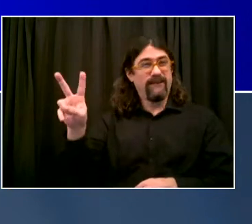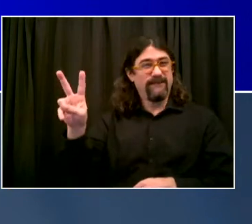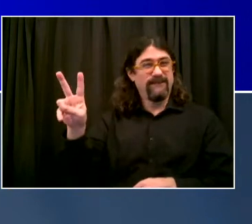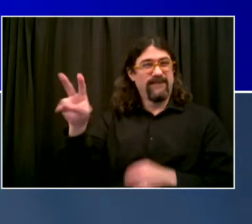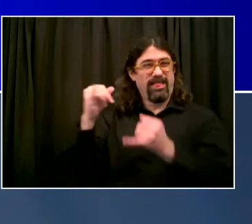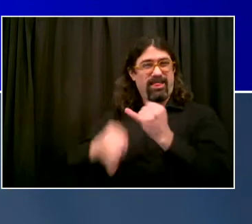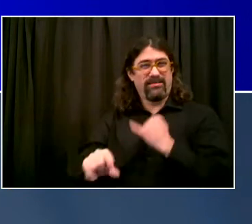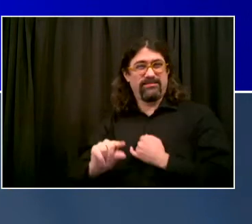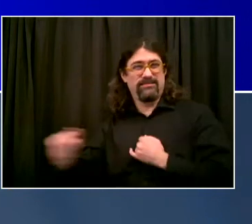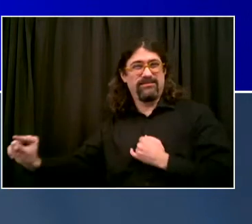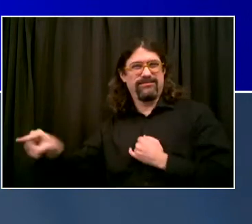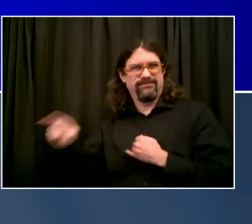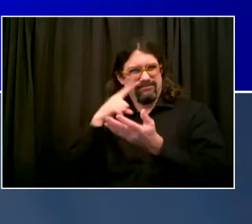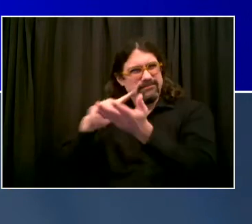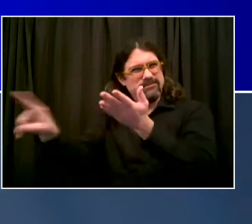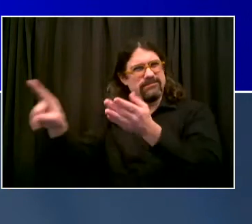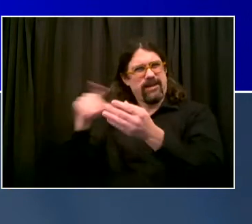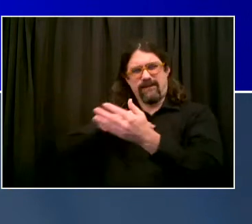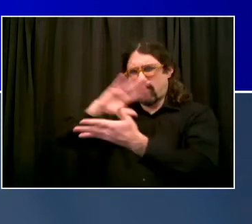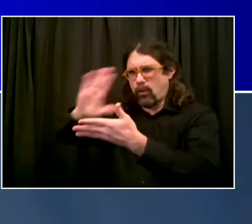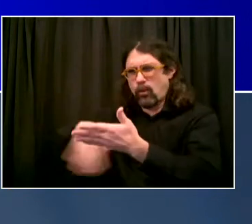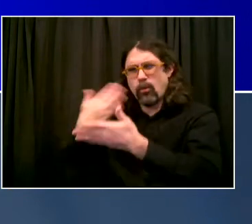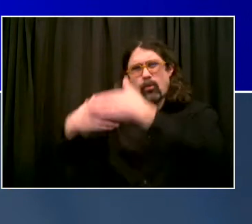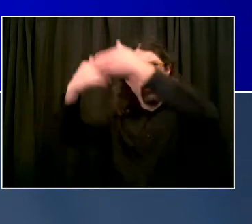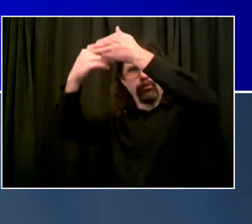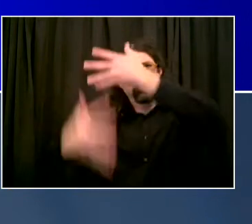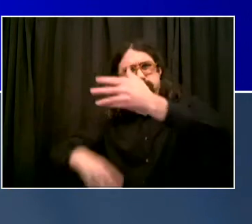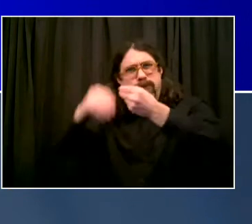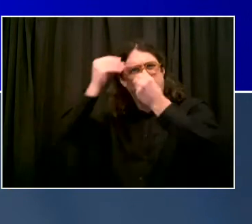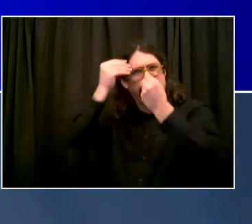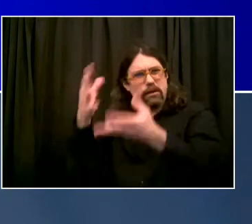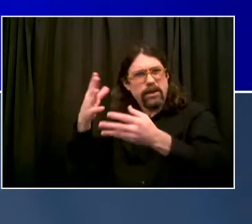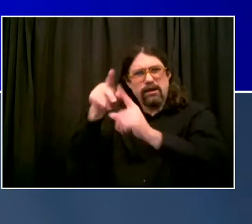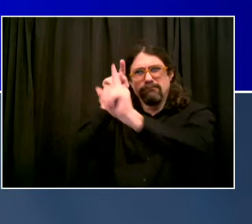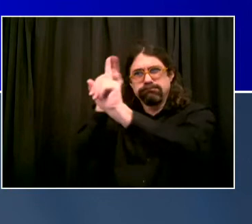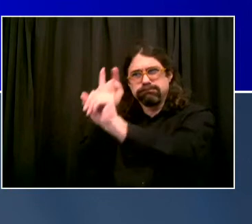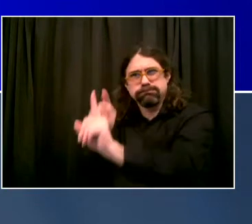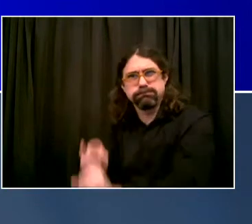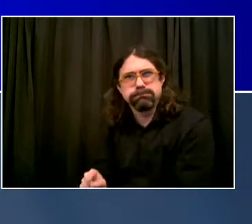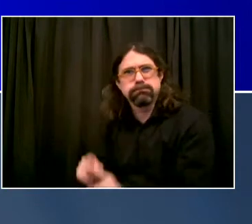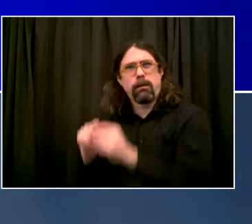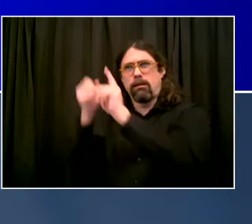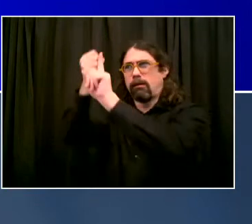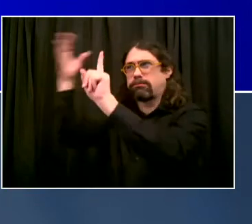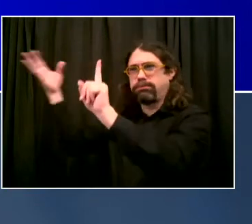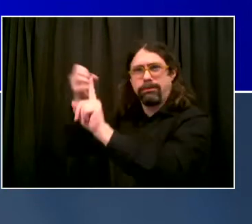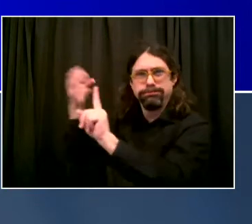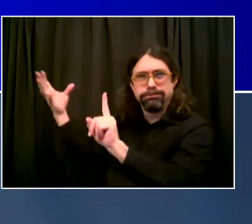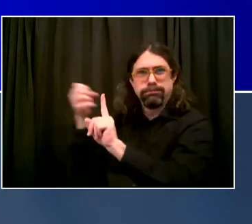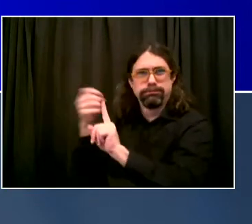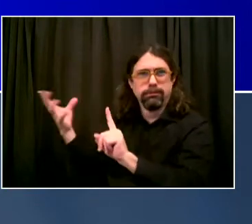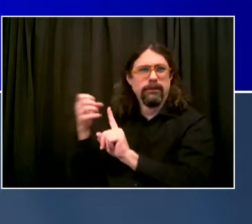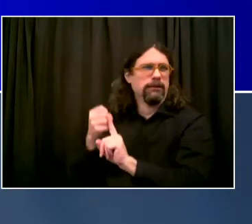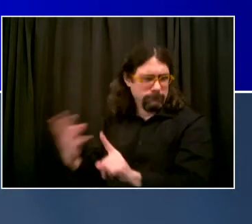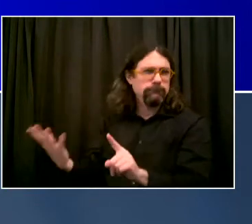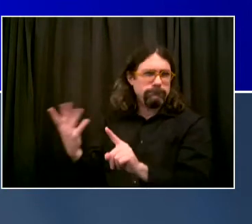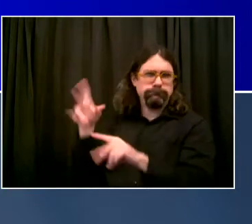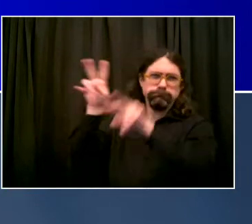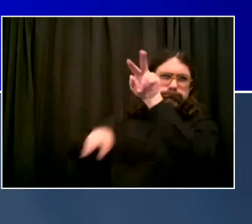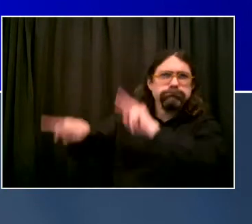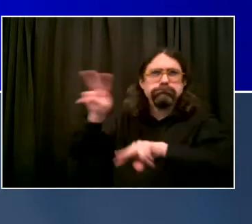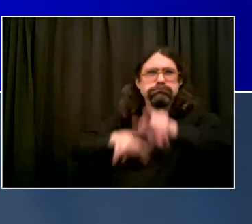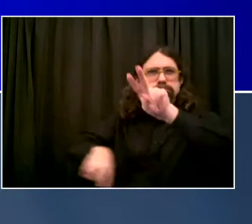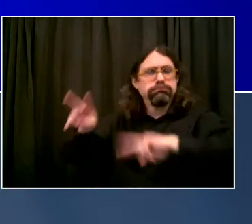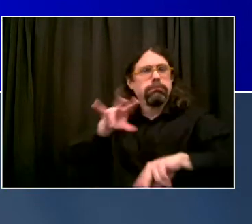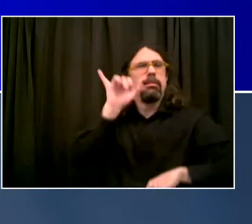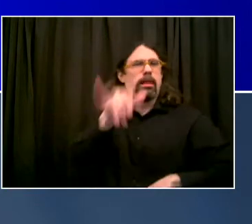that means making sure that vaccinations are done in an equitable fashion. And we know we have a problem, and we're going to talk about those facts